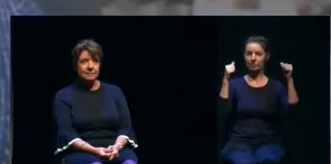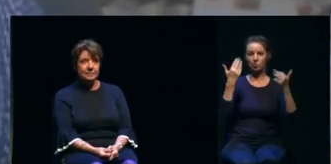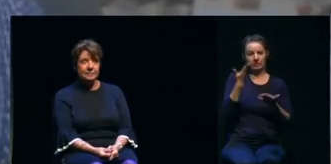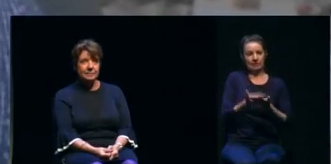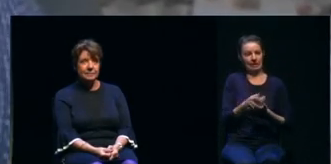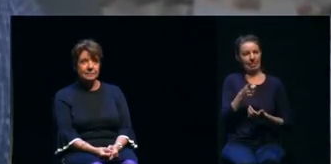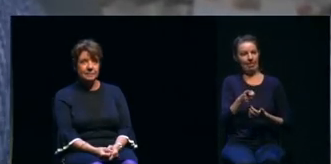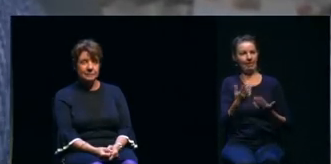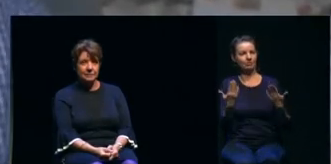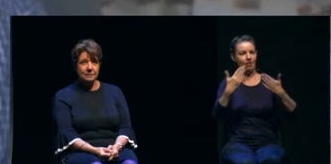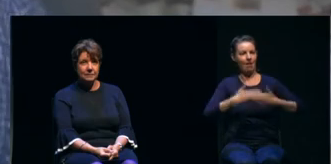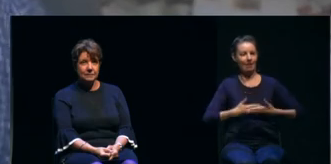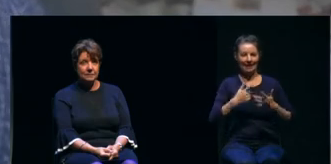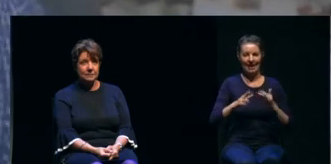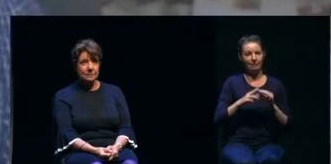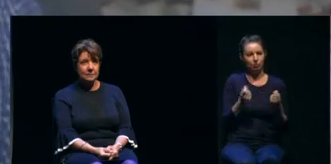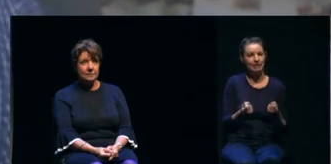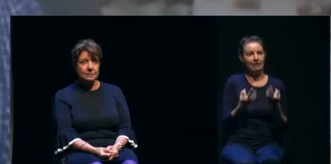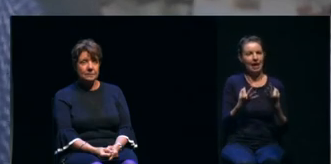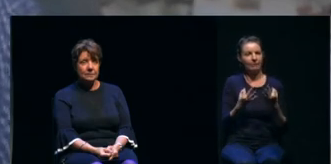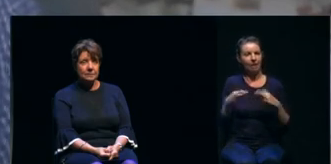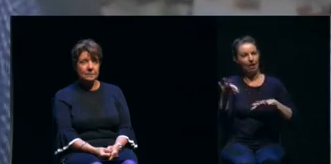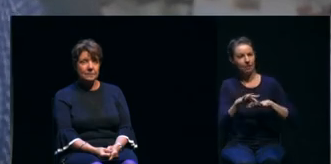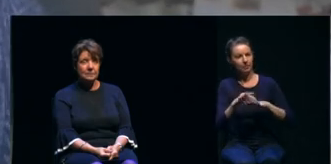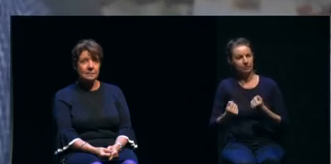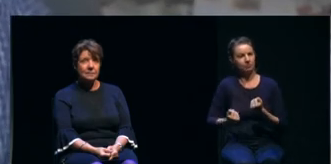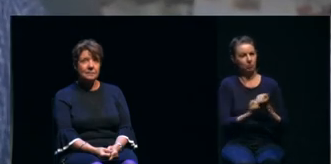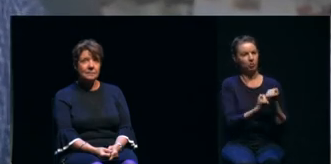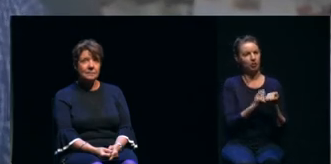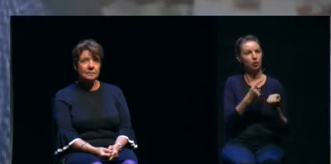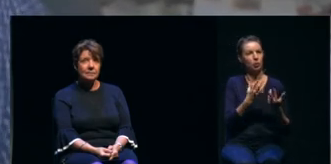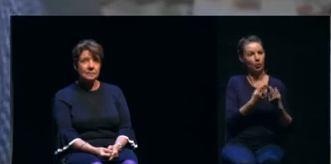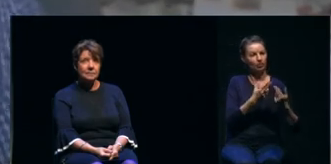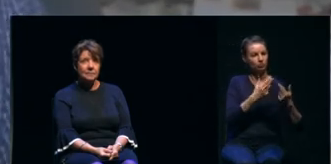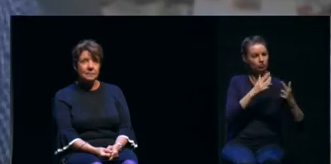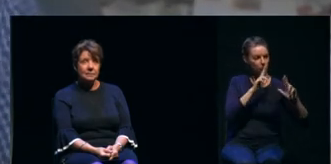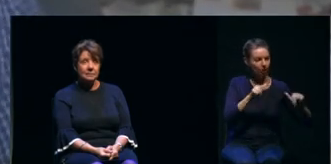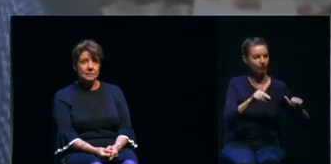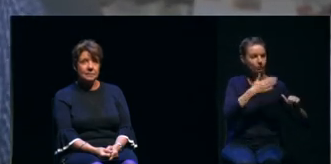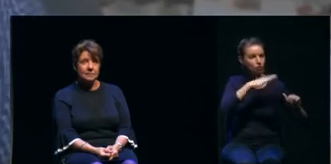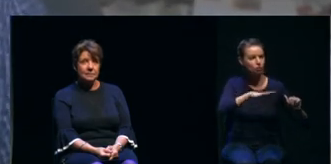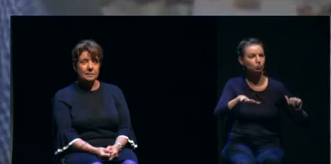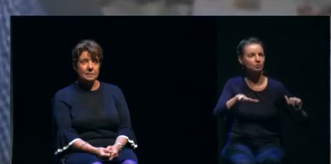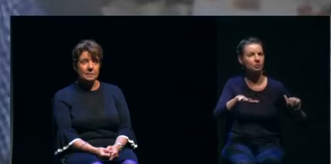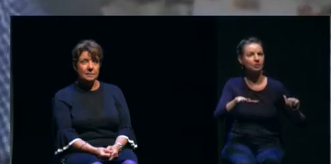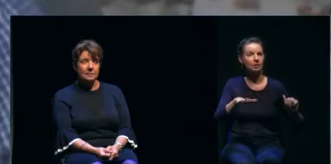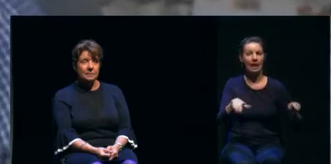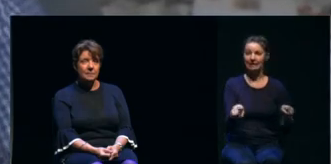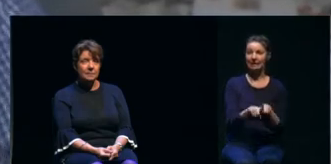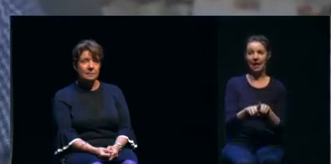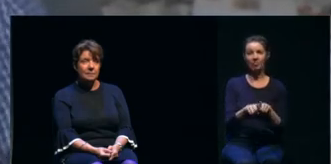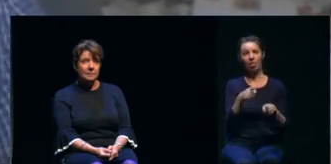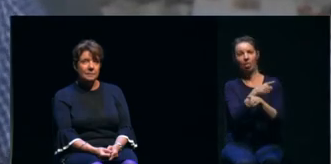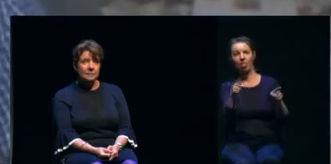not have someone who was going at least 50-50 with the childcare. And I suspect you'd be in an empty auditorium because presumably every woman who's there who has